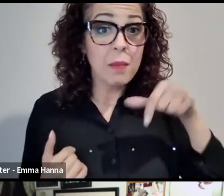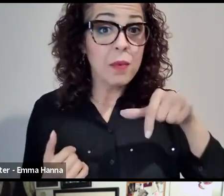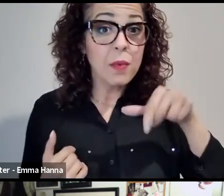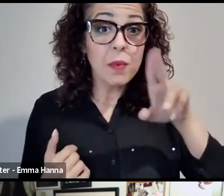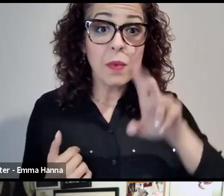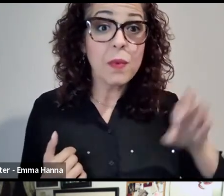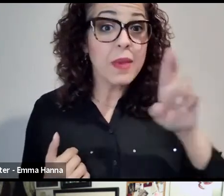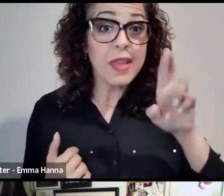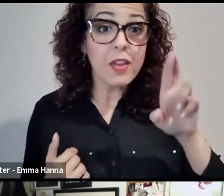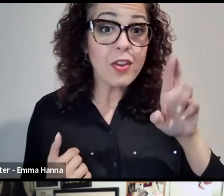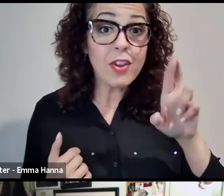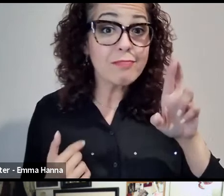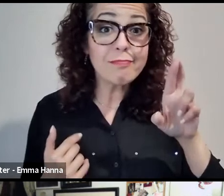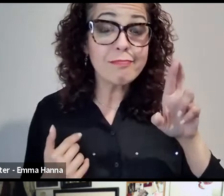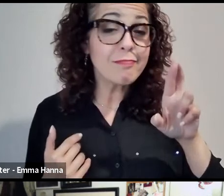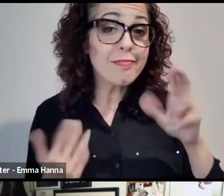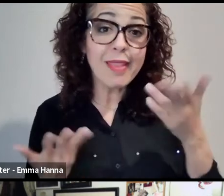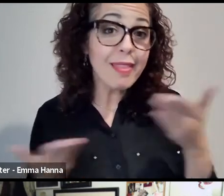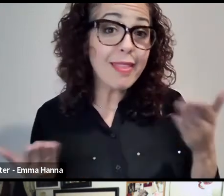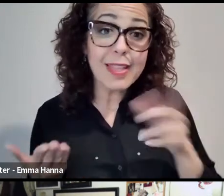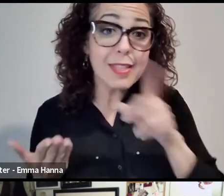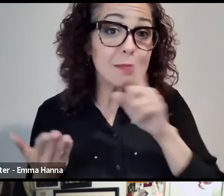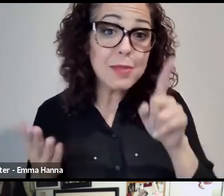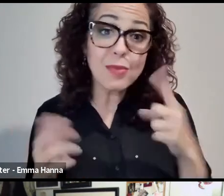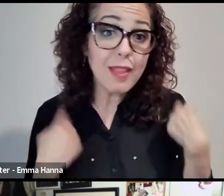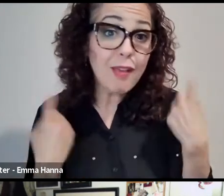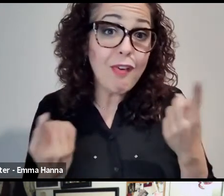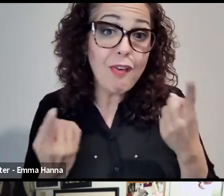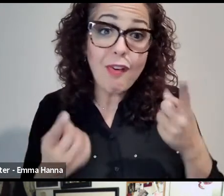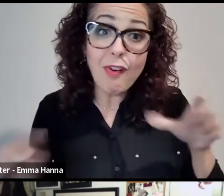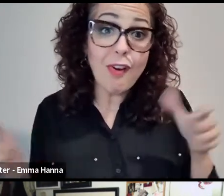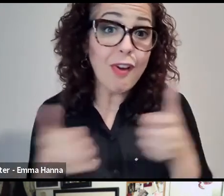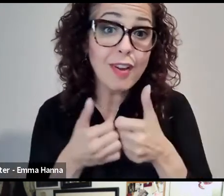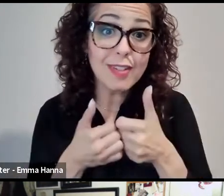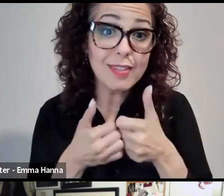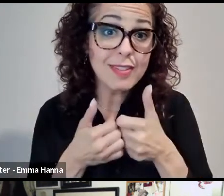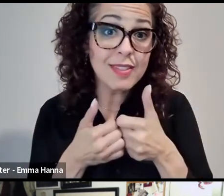really been hard in the last few years with